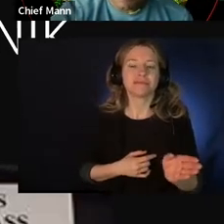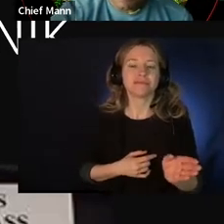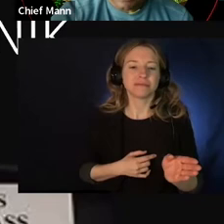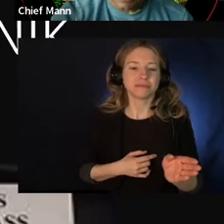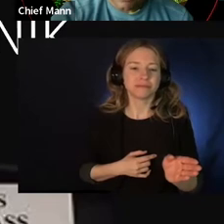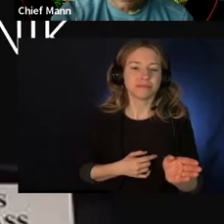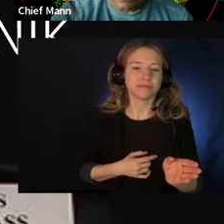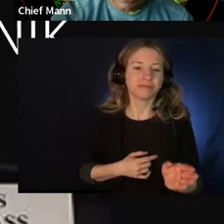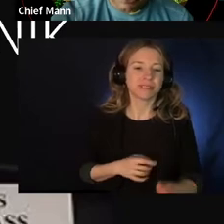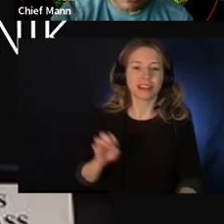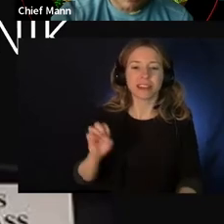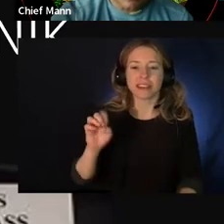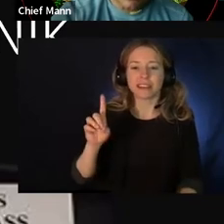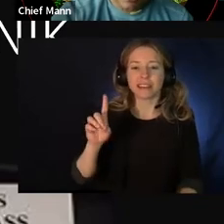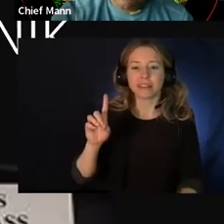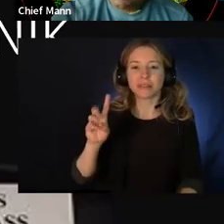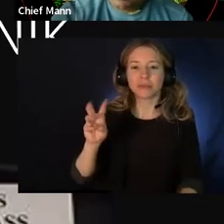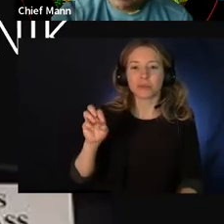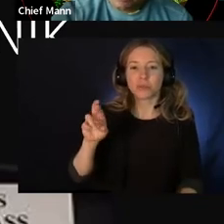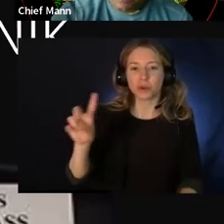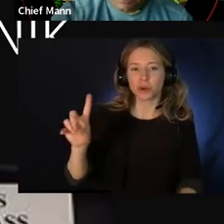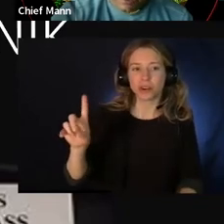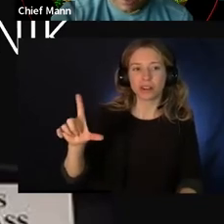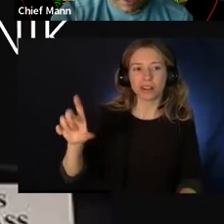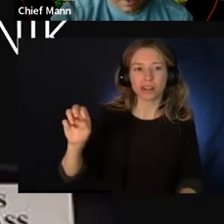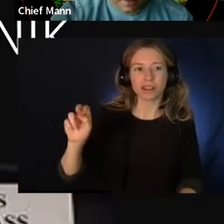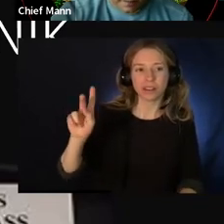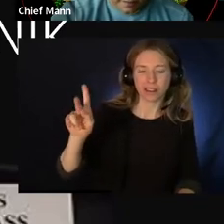proving, the existence of the Ramapo